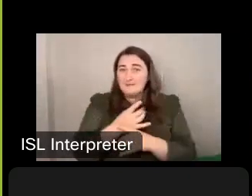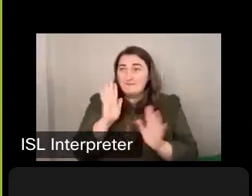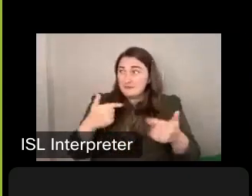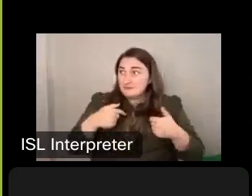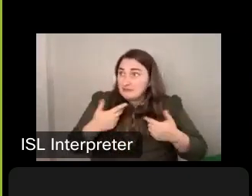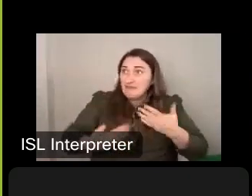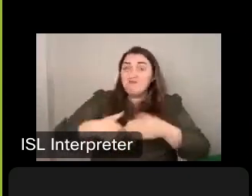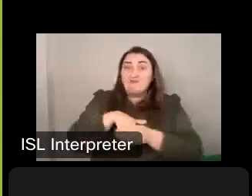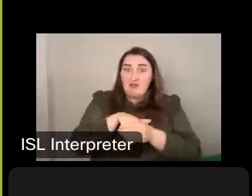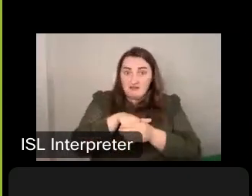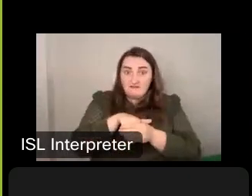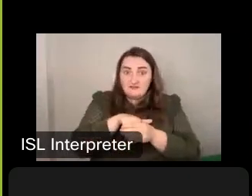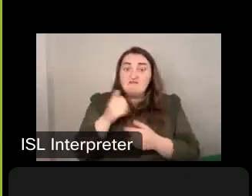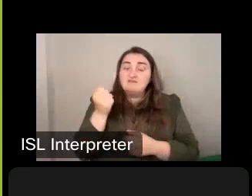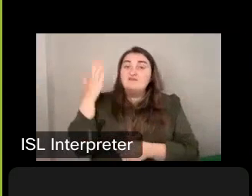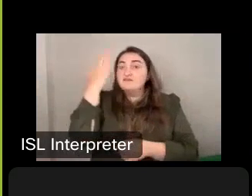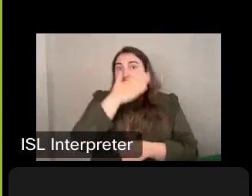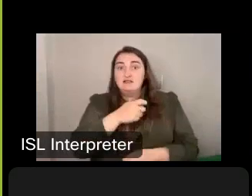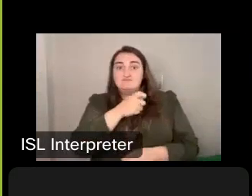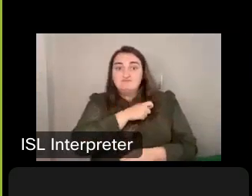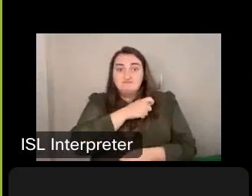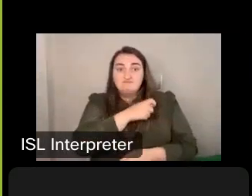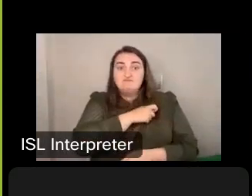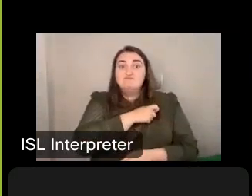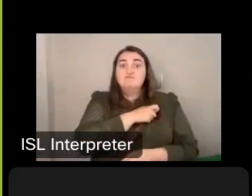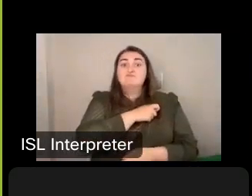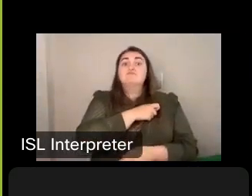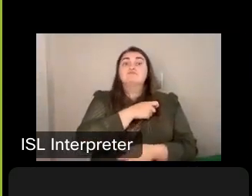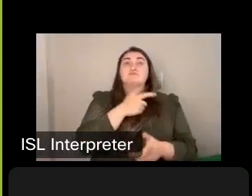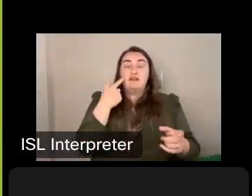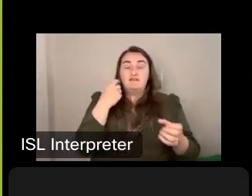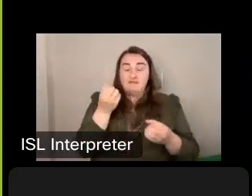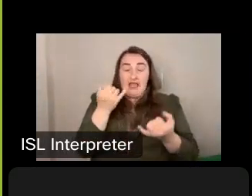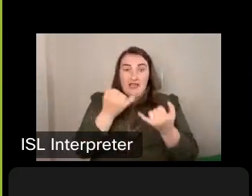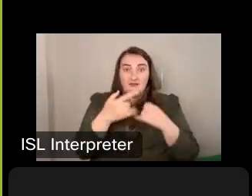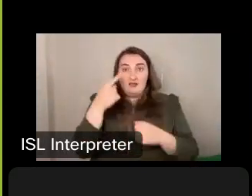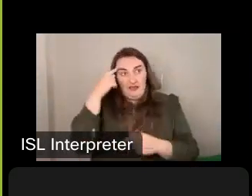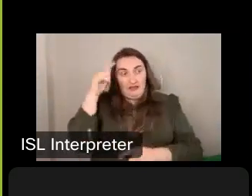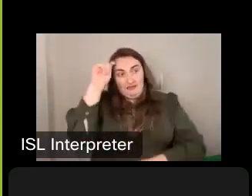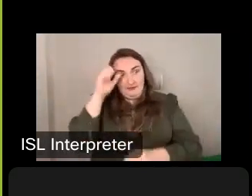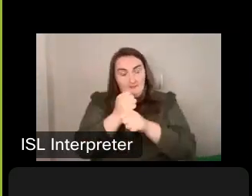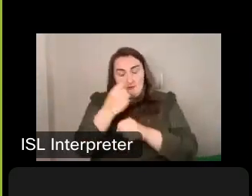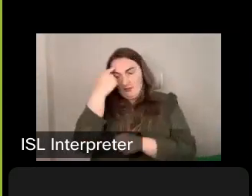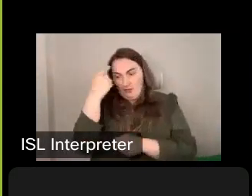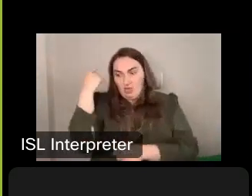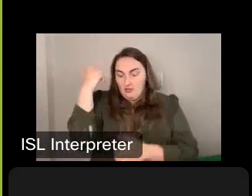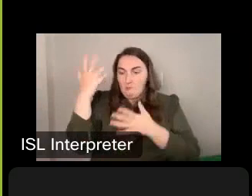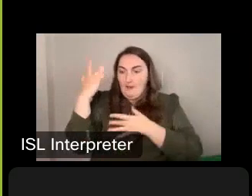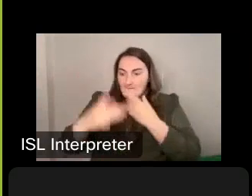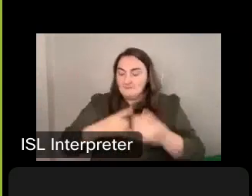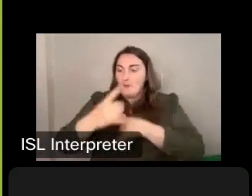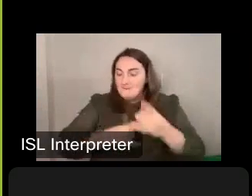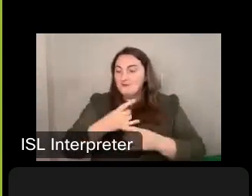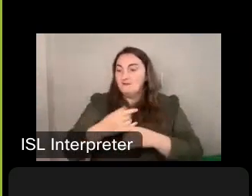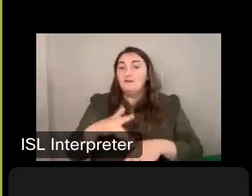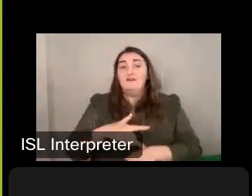in an incident. There was sadness, anxiety, and they regularly relived the events and had flashbacks. They felt guilt,